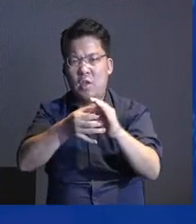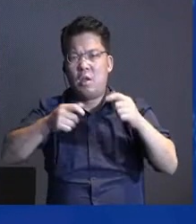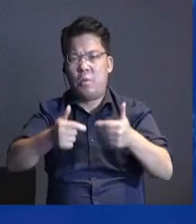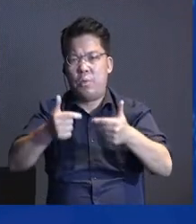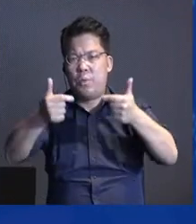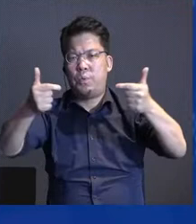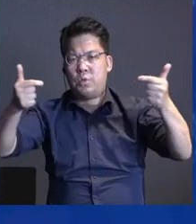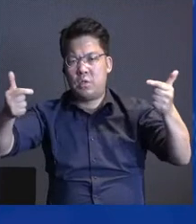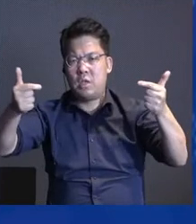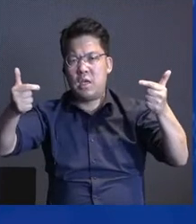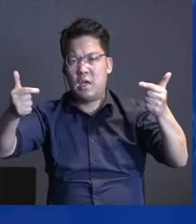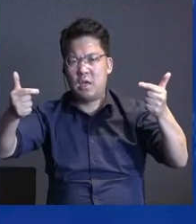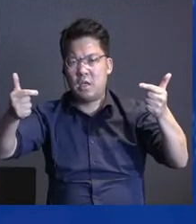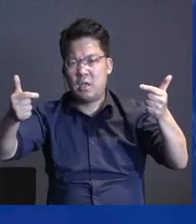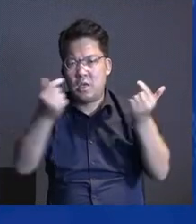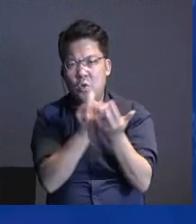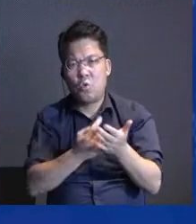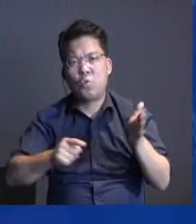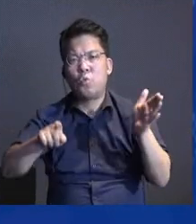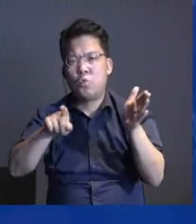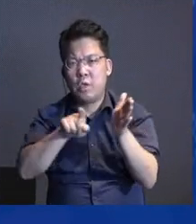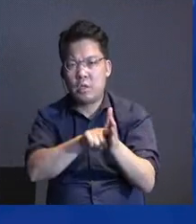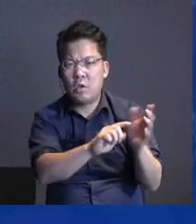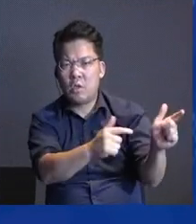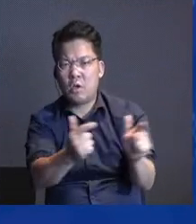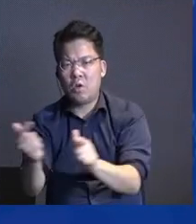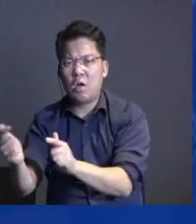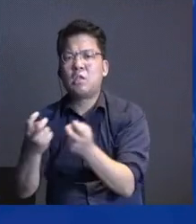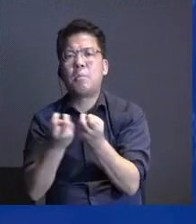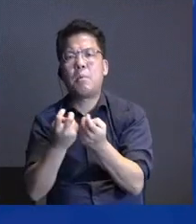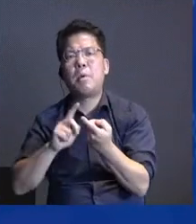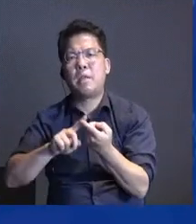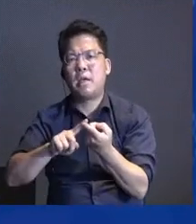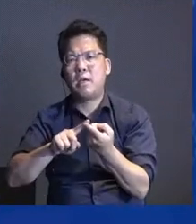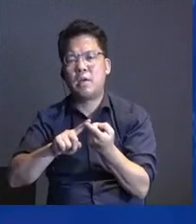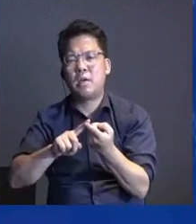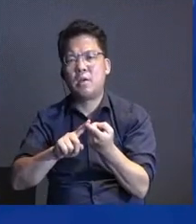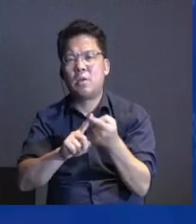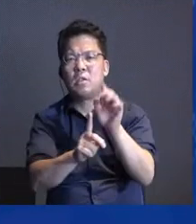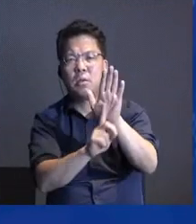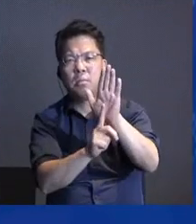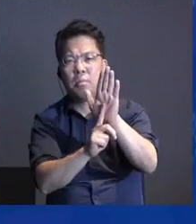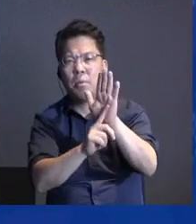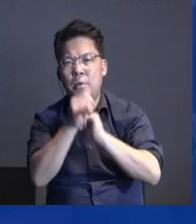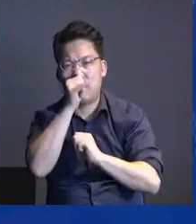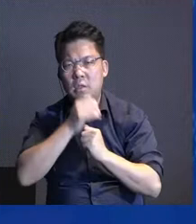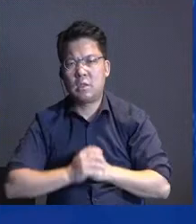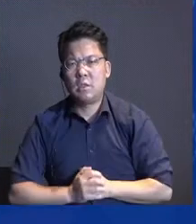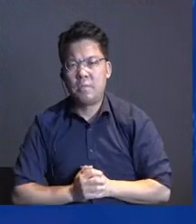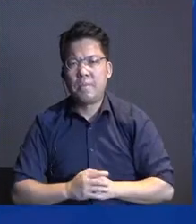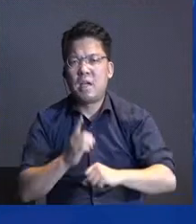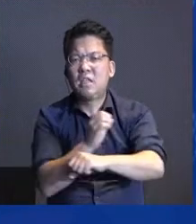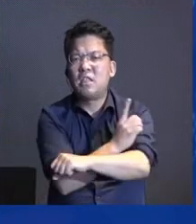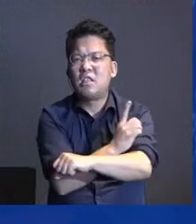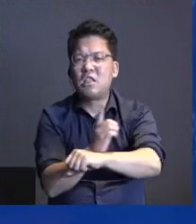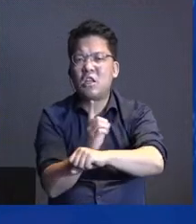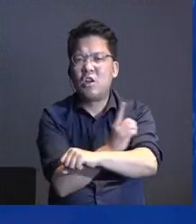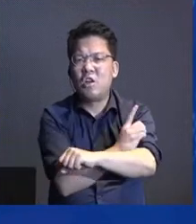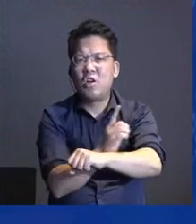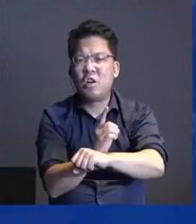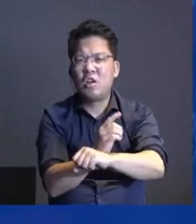approaches in responding to this social isolation. Digital technology, co-housing, community